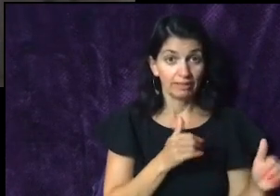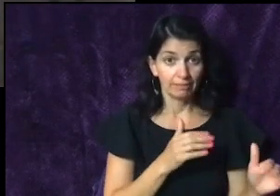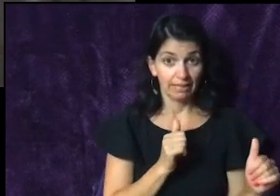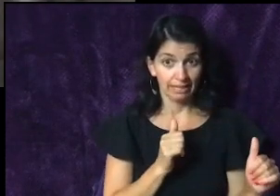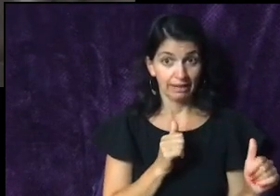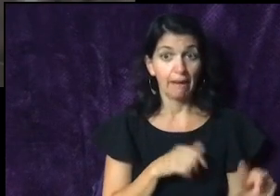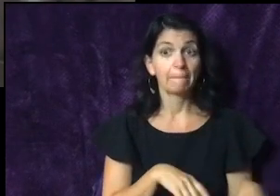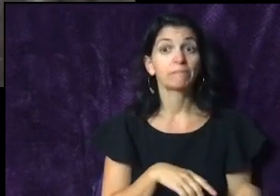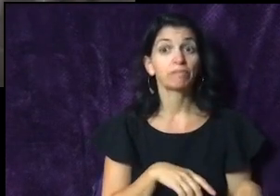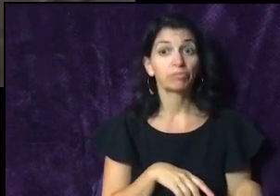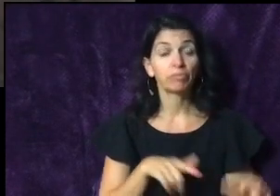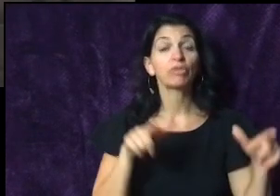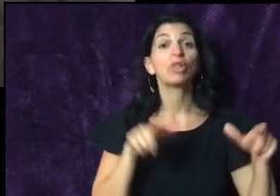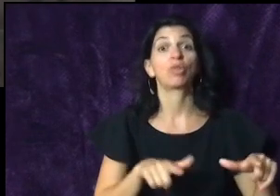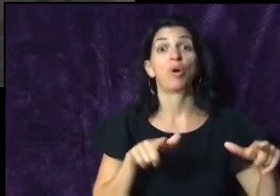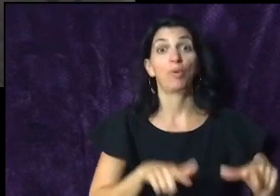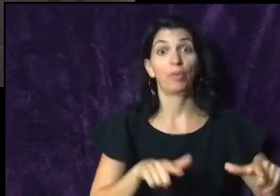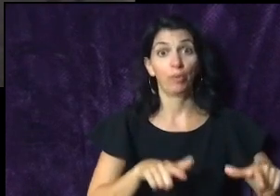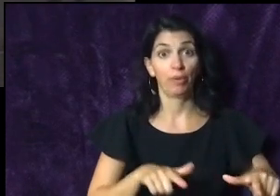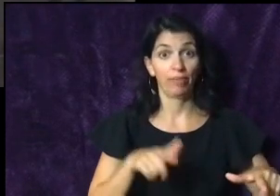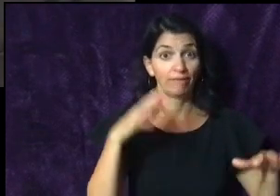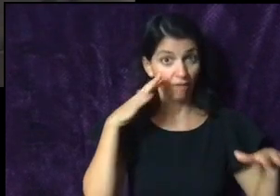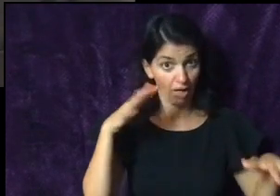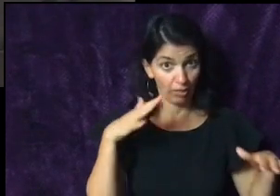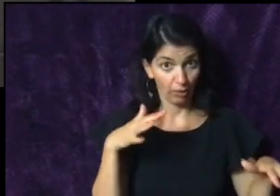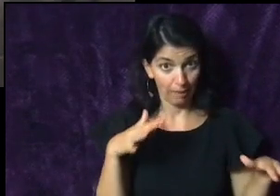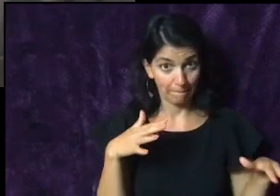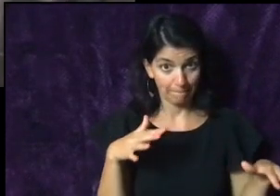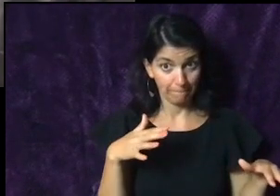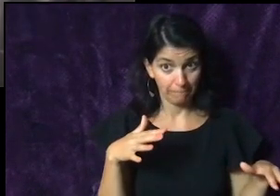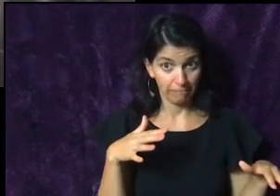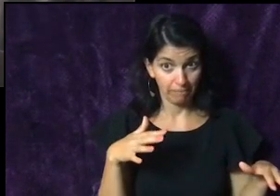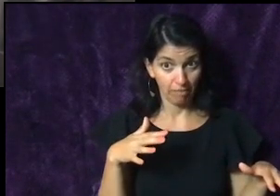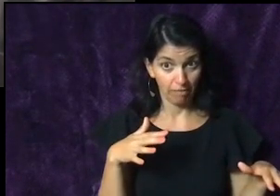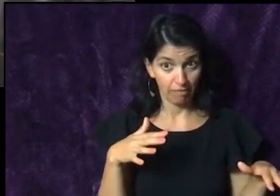this. The slower the speed, the lower the volume,